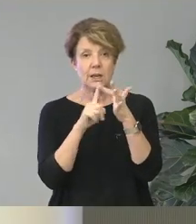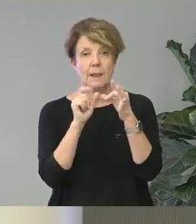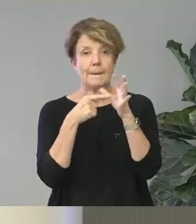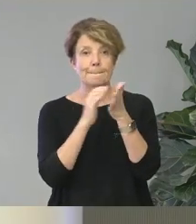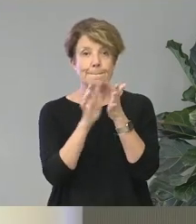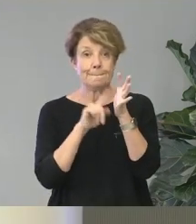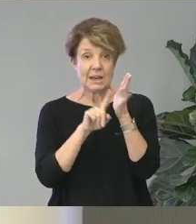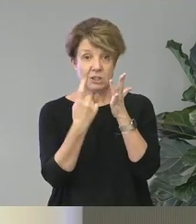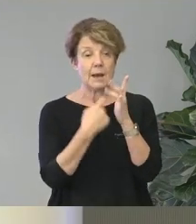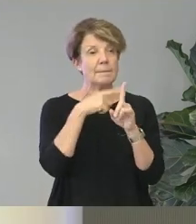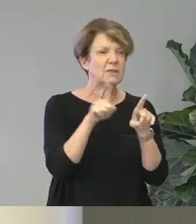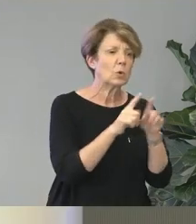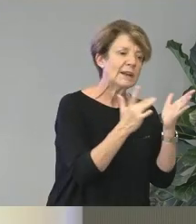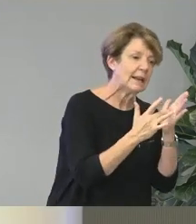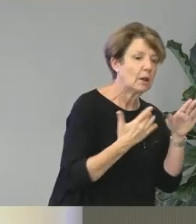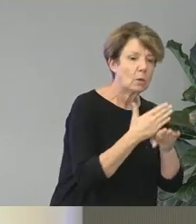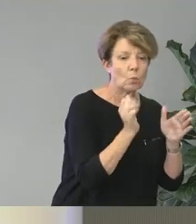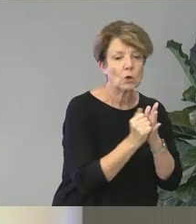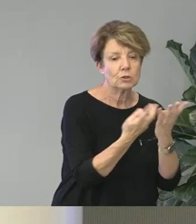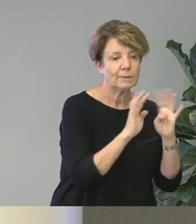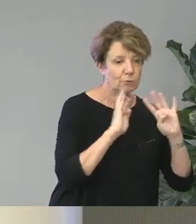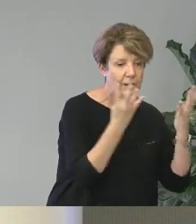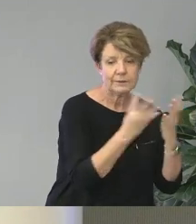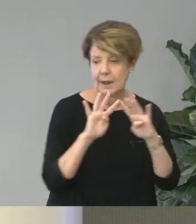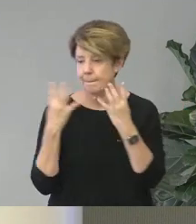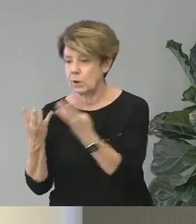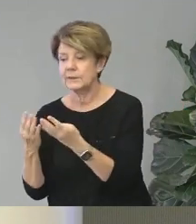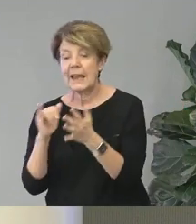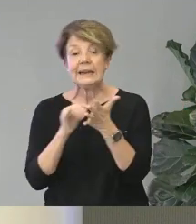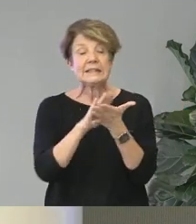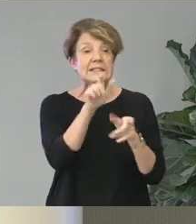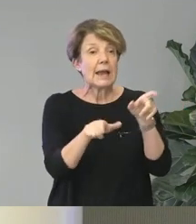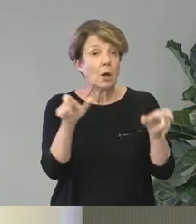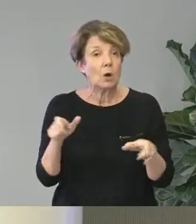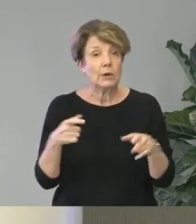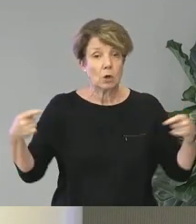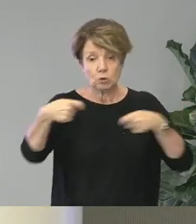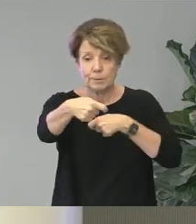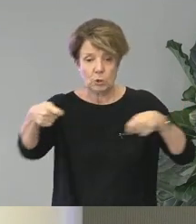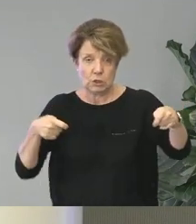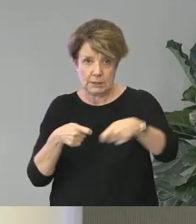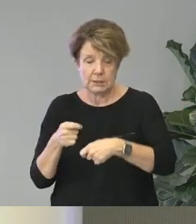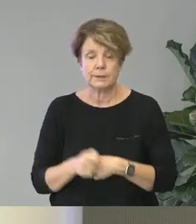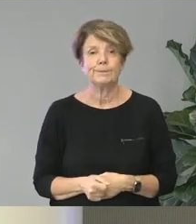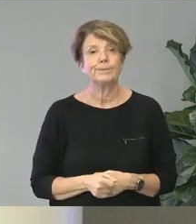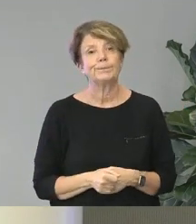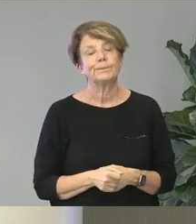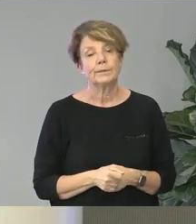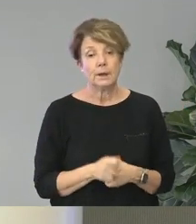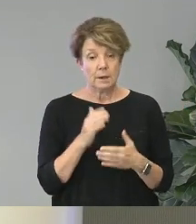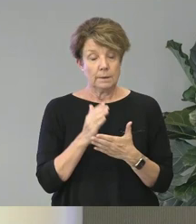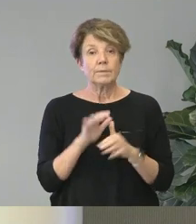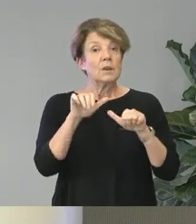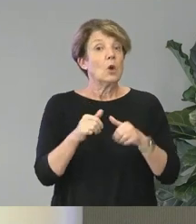roundtables, technical workshops, and stakeholder contributions. The project's final outputs include